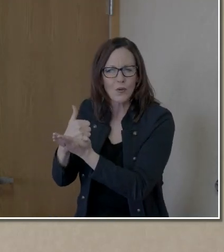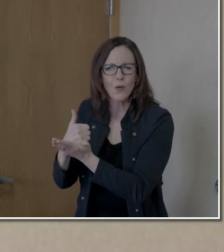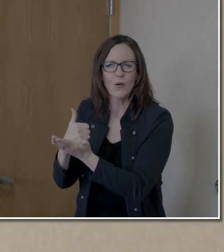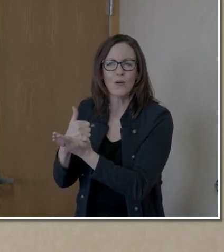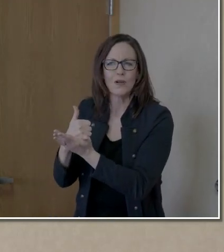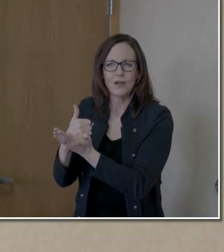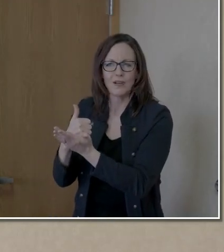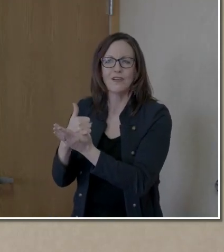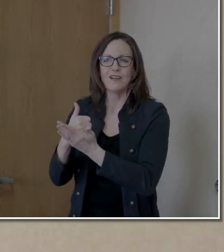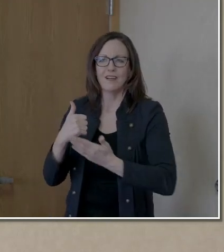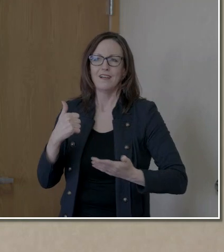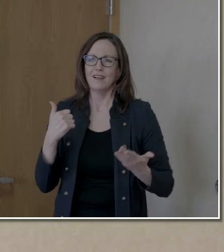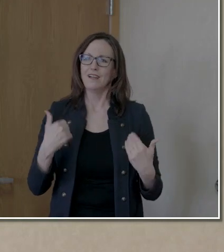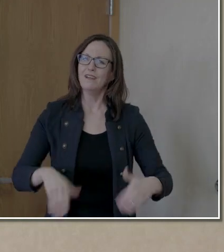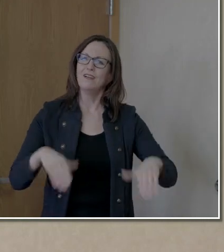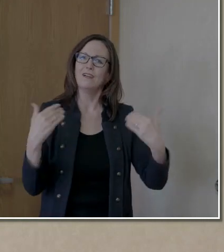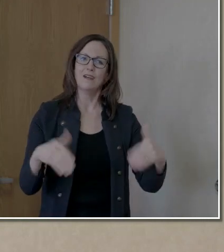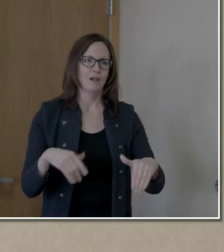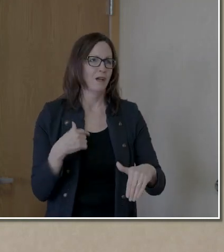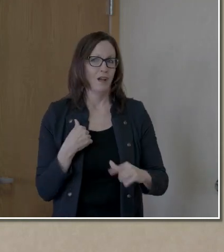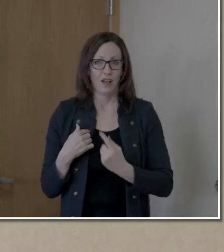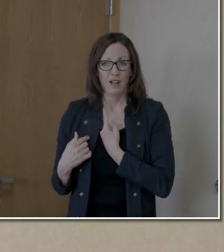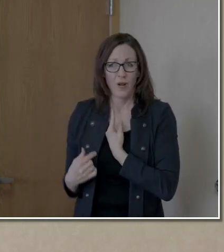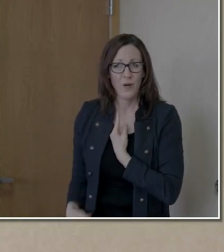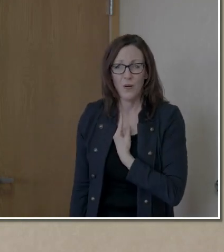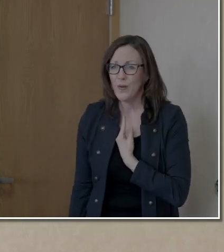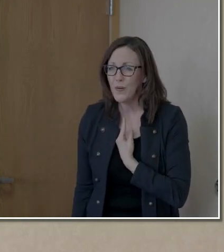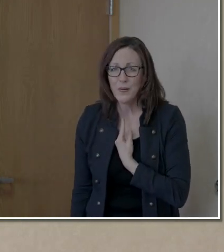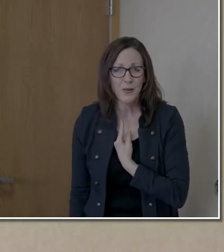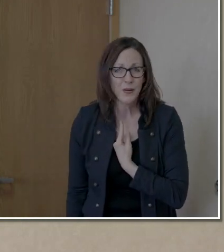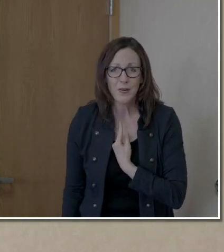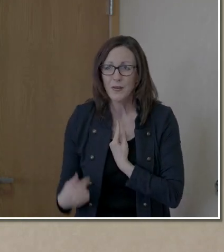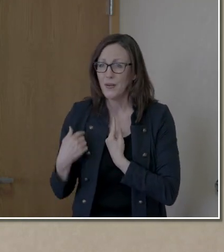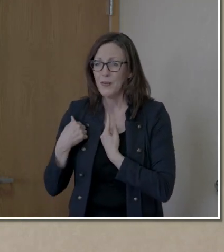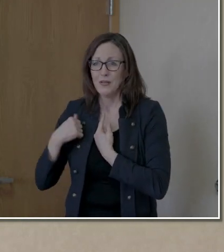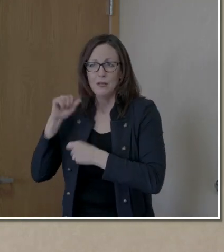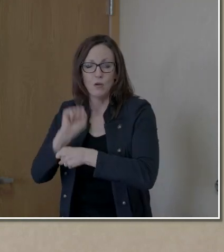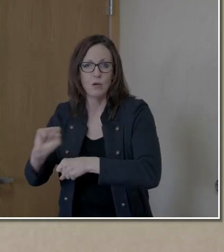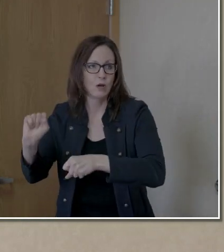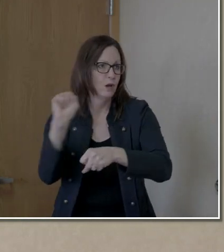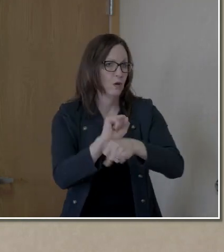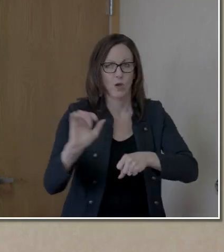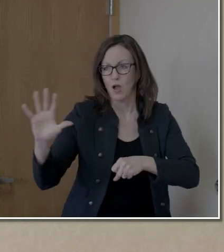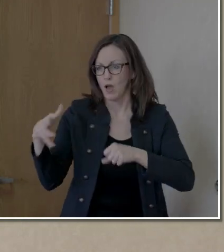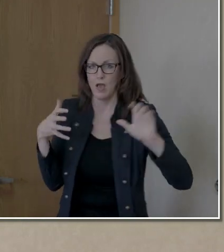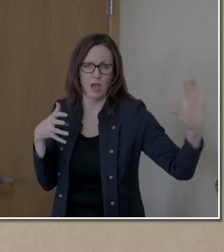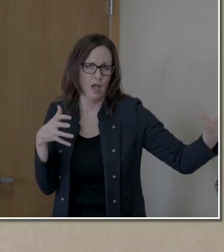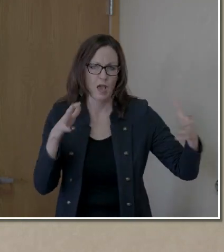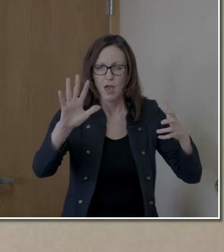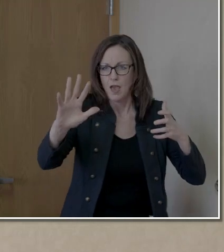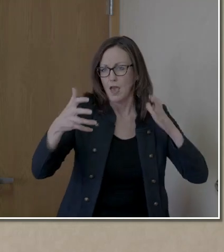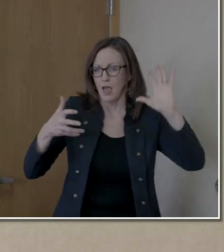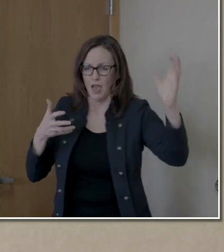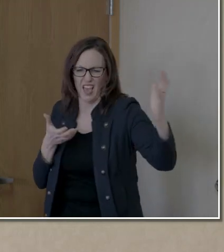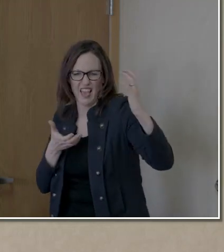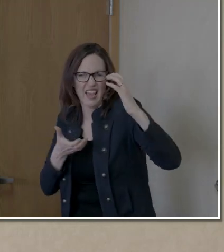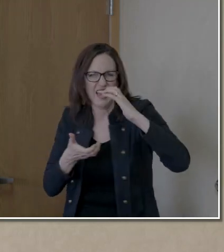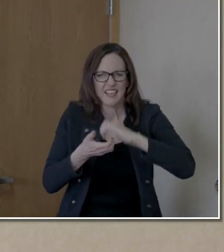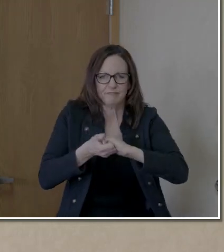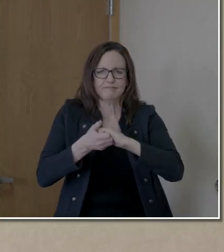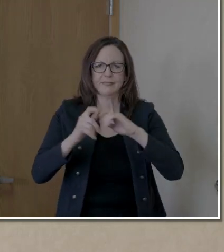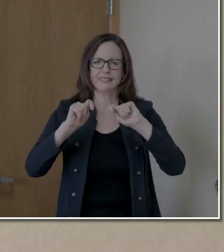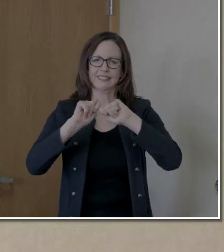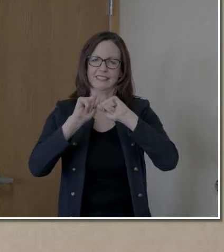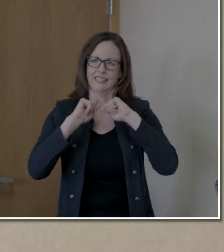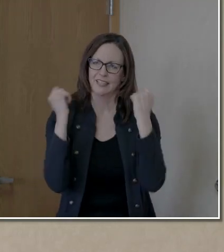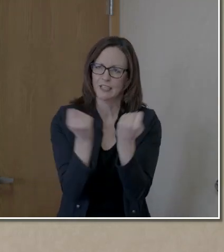team making great progress. While the people of Wisconsin have pulled together to flatten the curve by staying safer